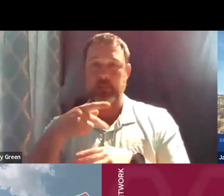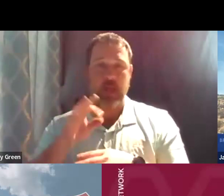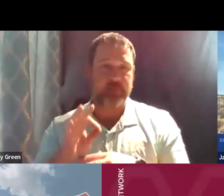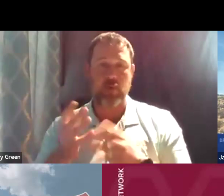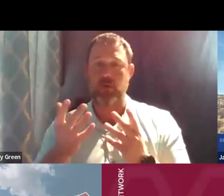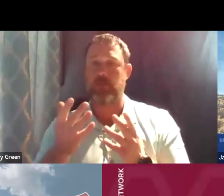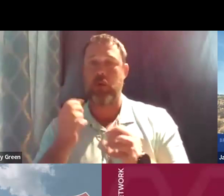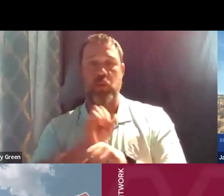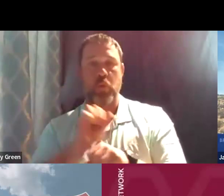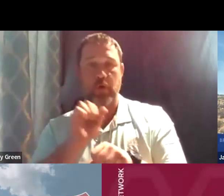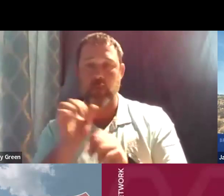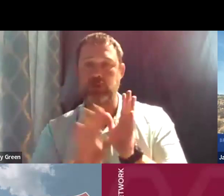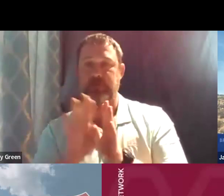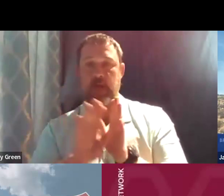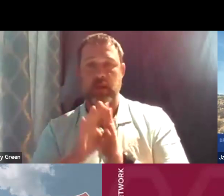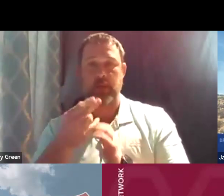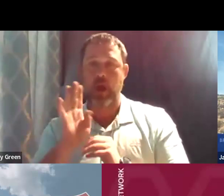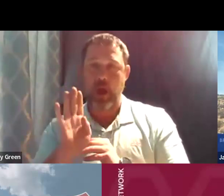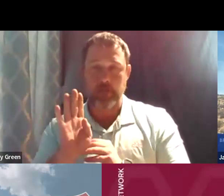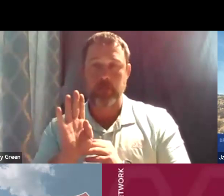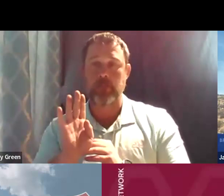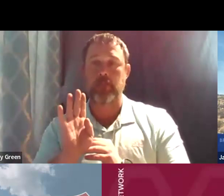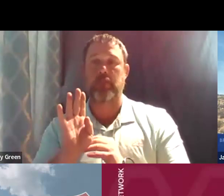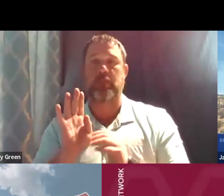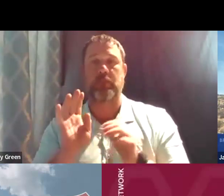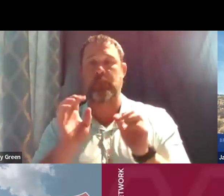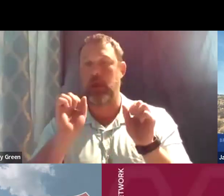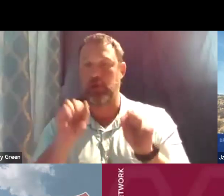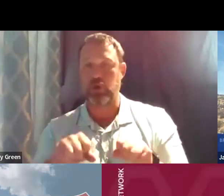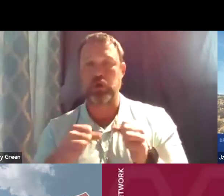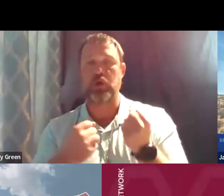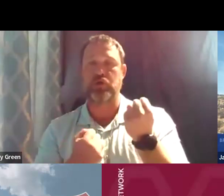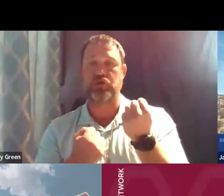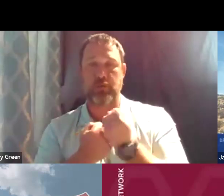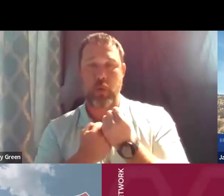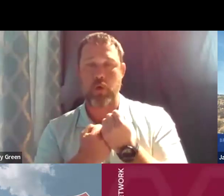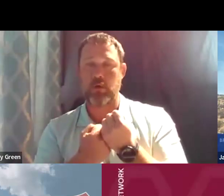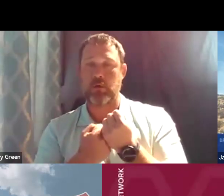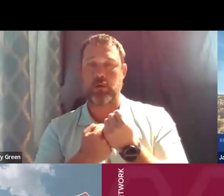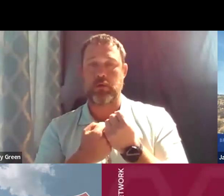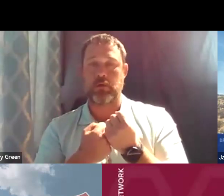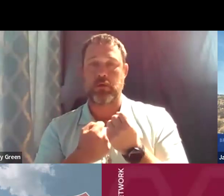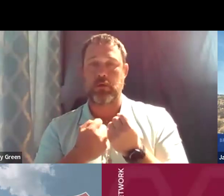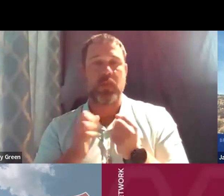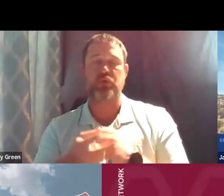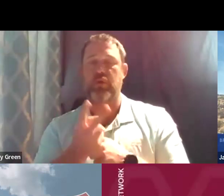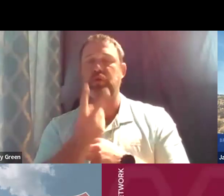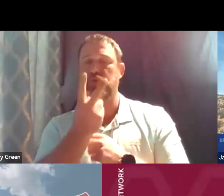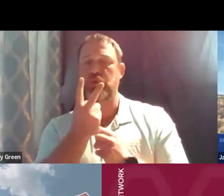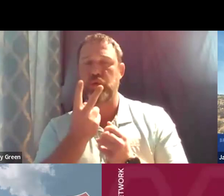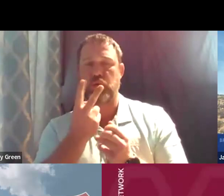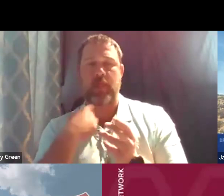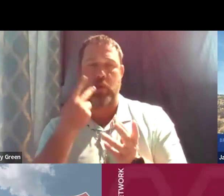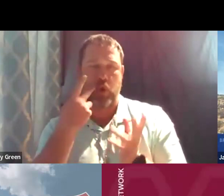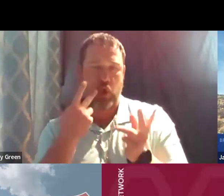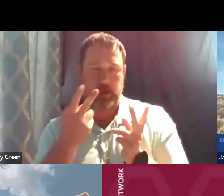workforce development hub that could support folks. Those are the two things that we're looking at. And like we